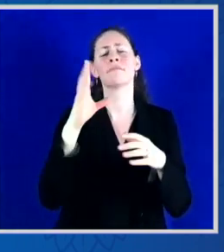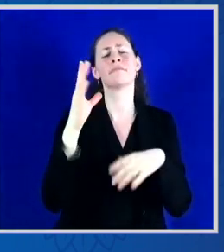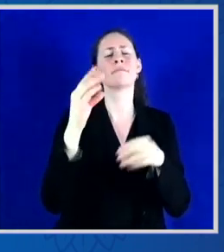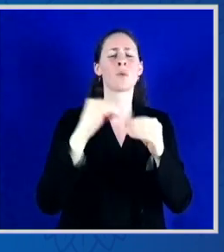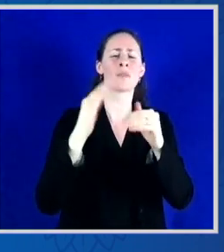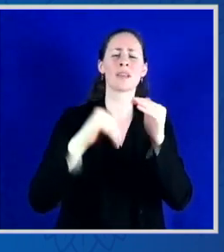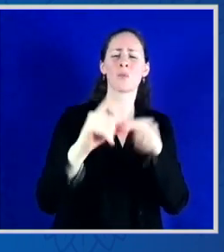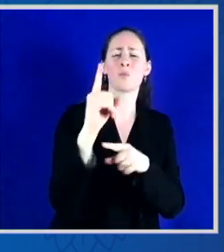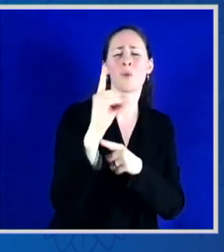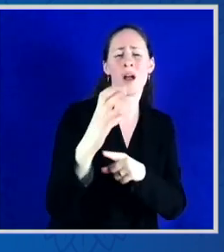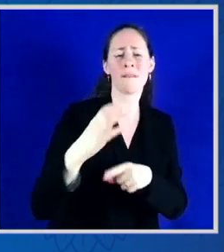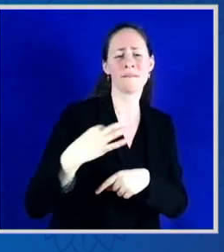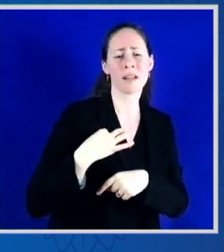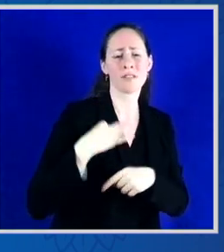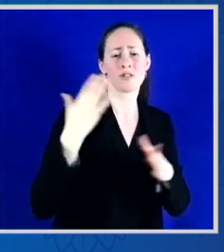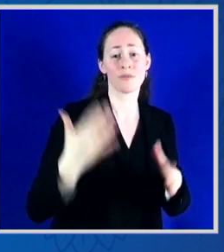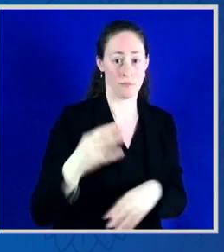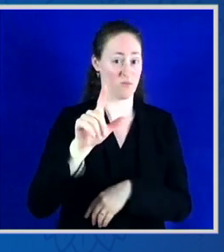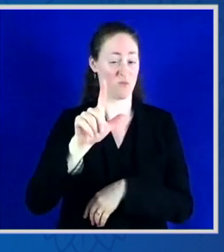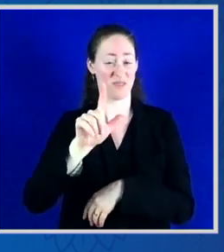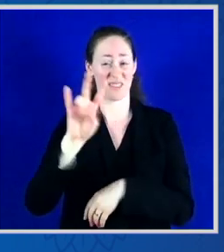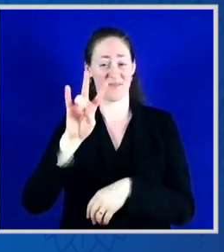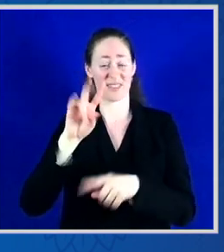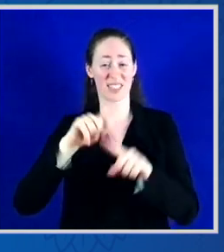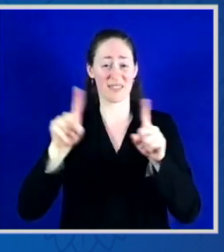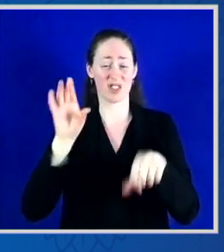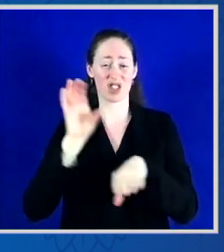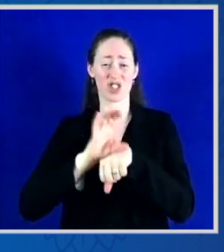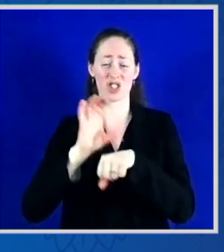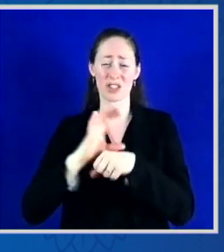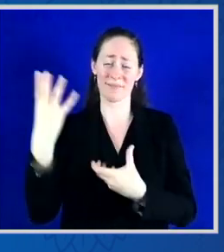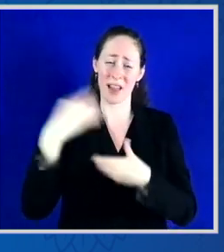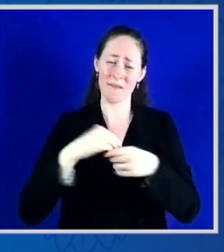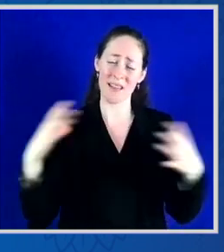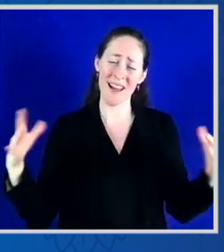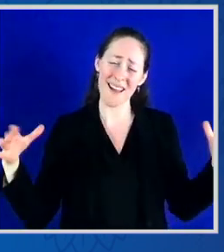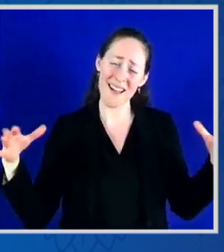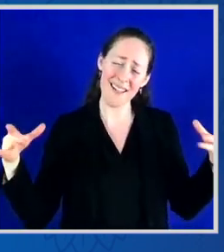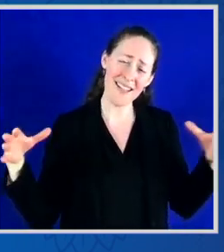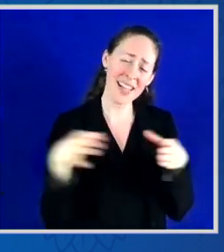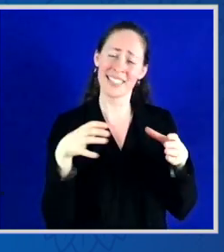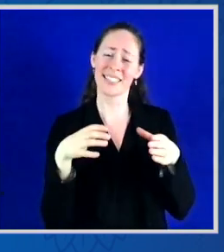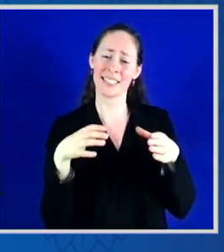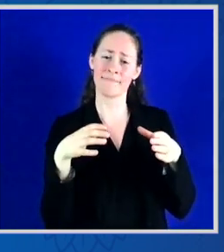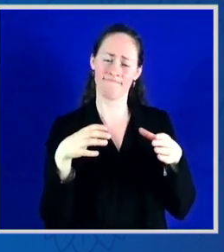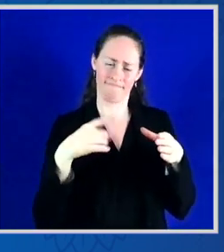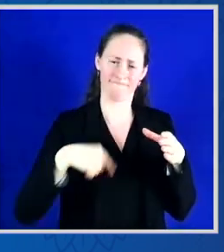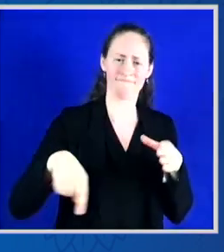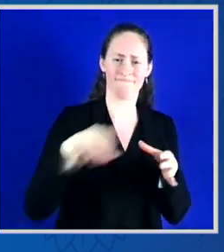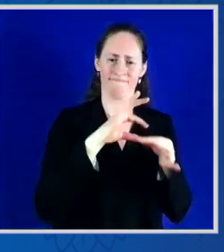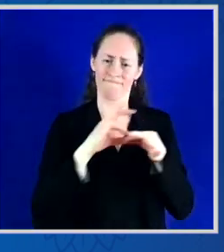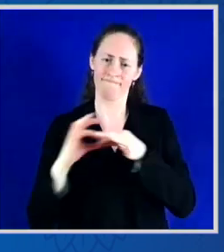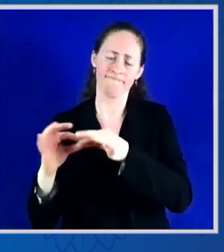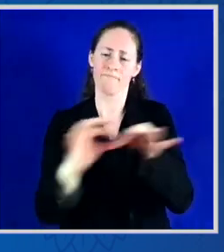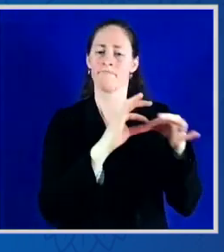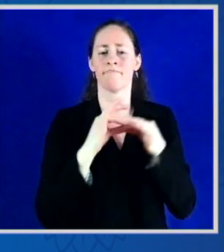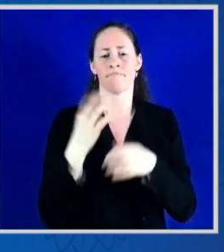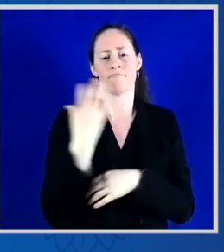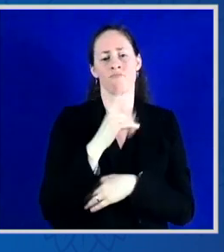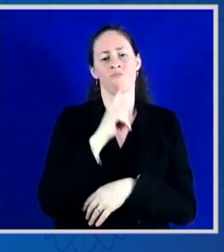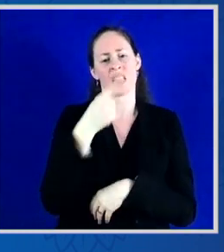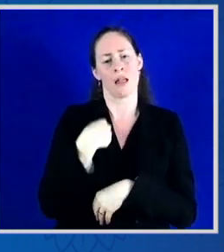ACA. And yes, the administration approved a PPP loan, which was recently forgiven. In short, we took